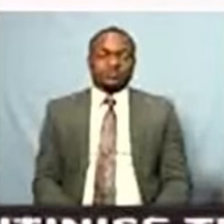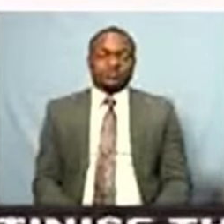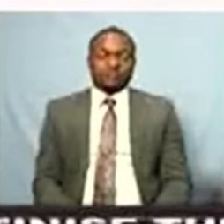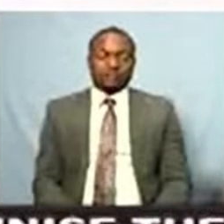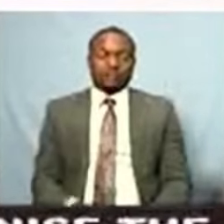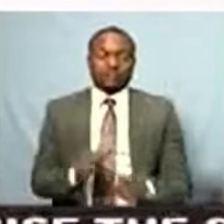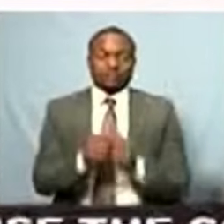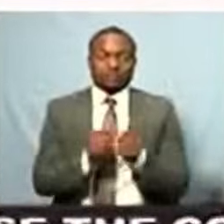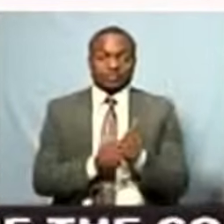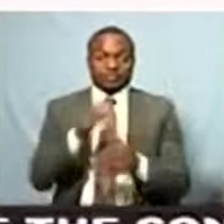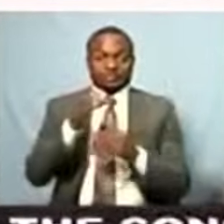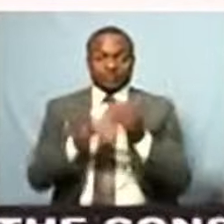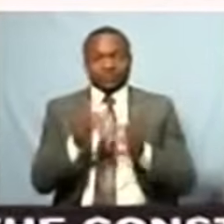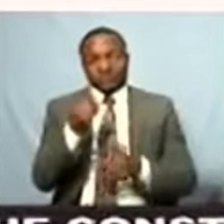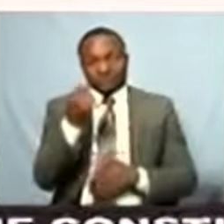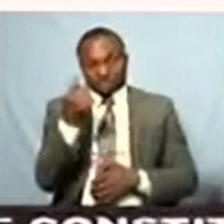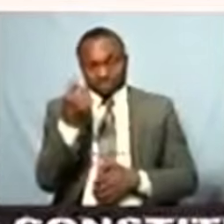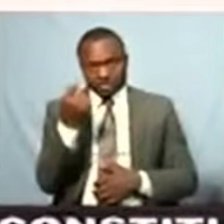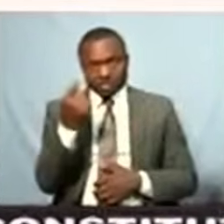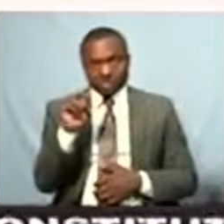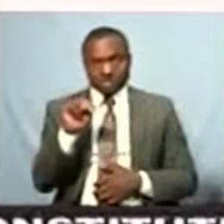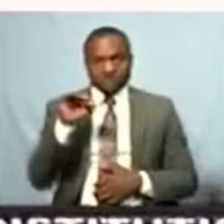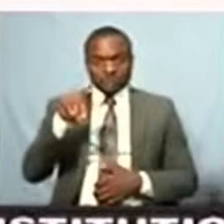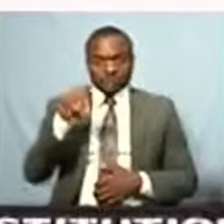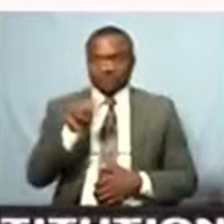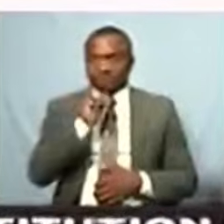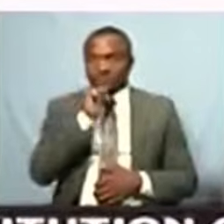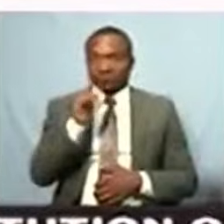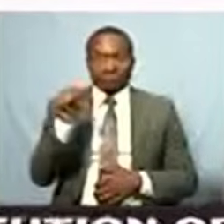in relation to clause 11, NIPA does not